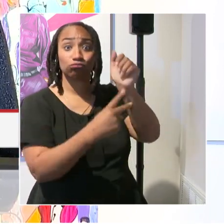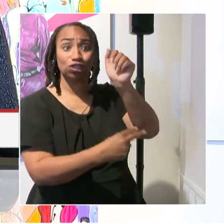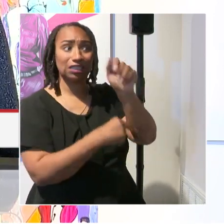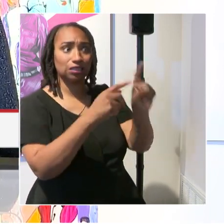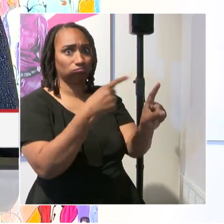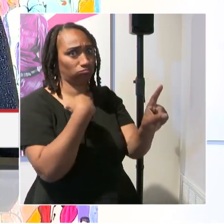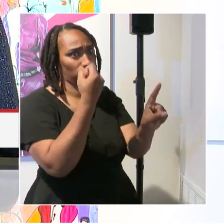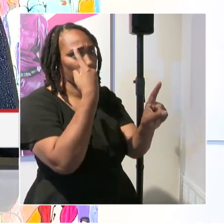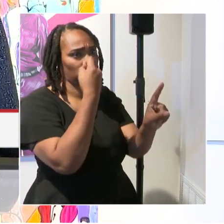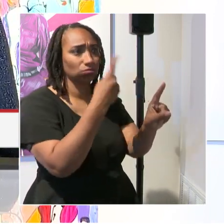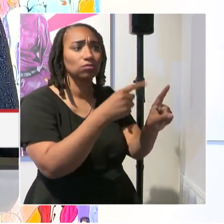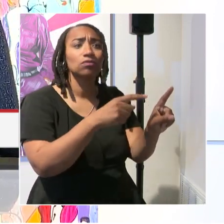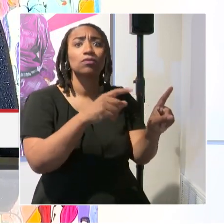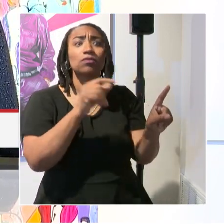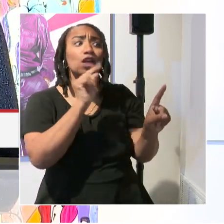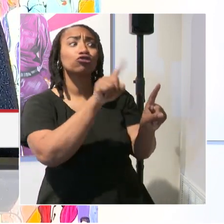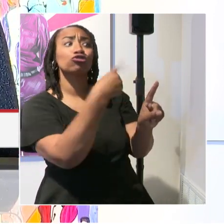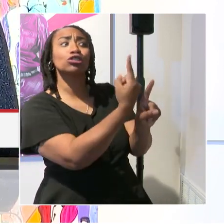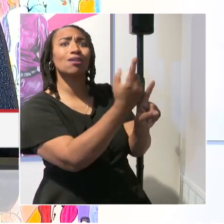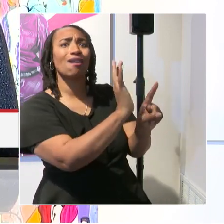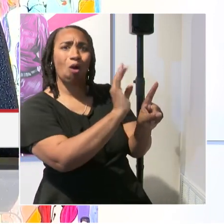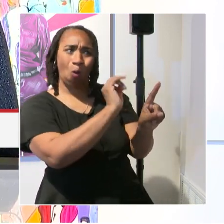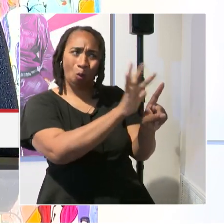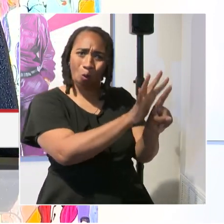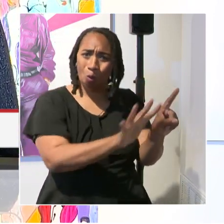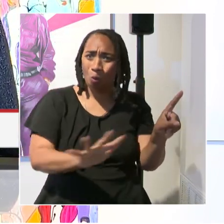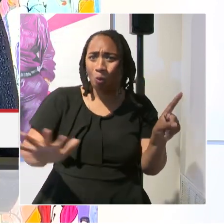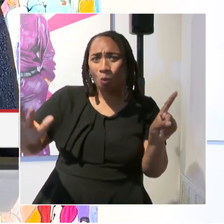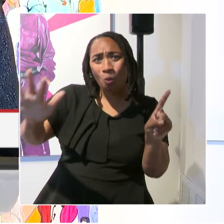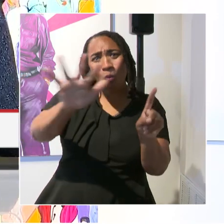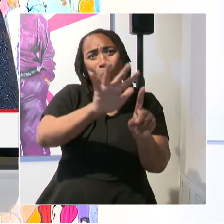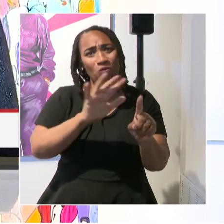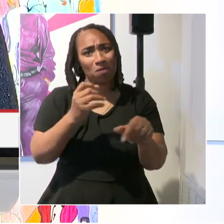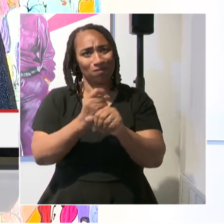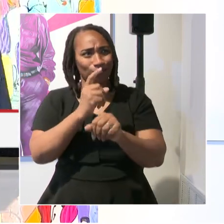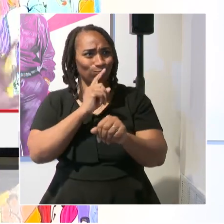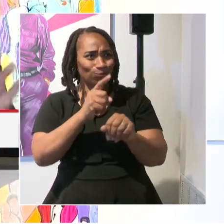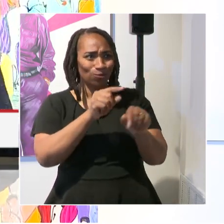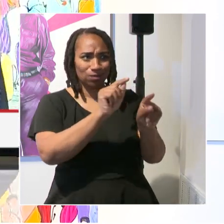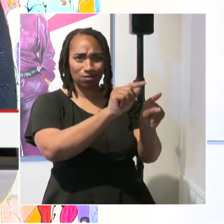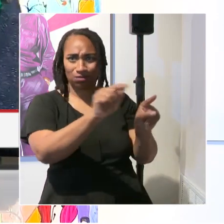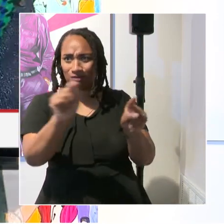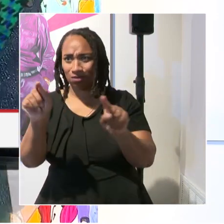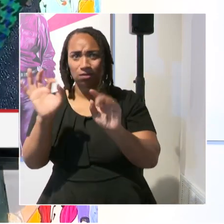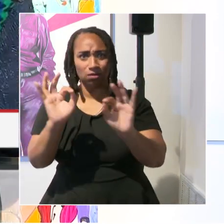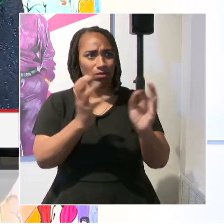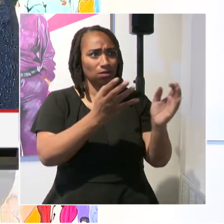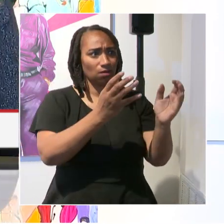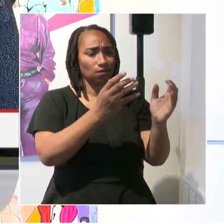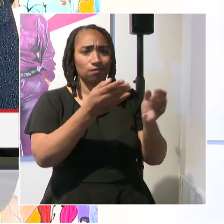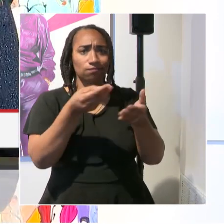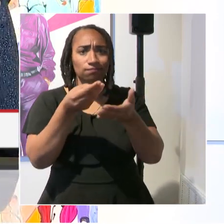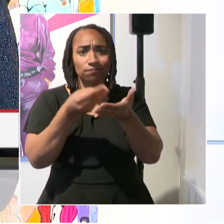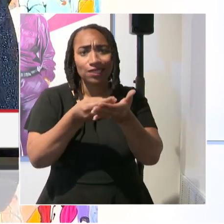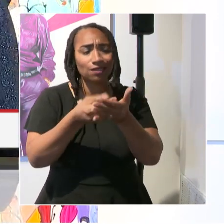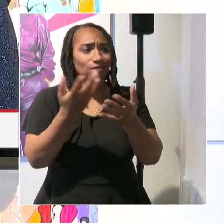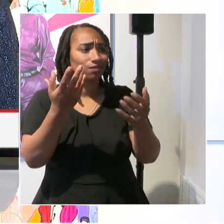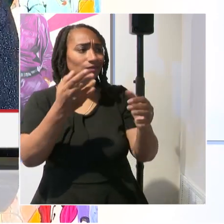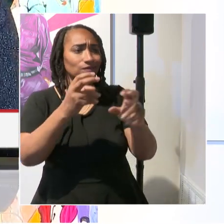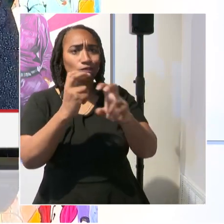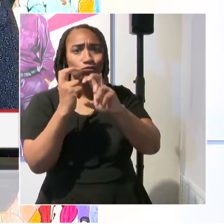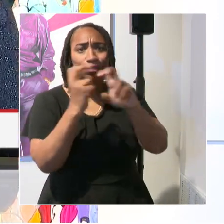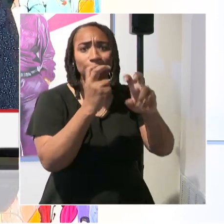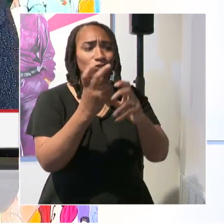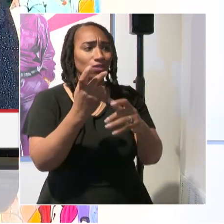Coast and for anybody who wants goods and services. So I think that I can't imagine that that is a